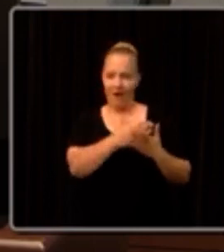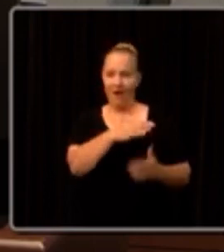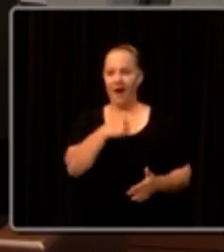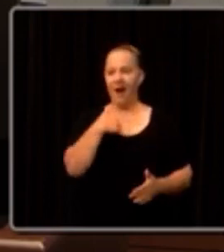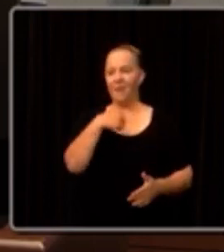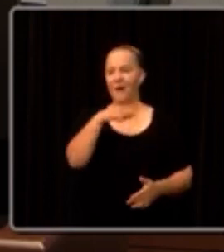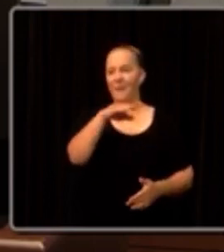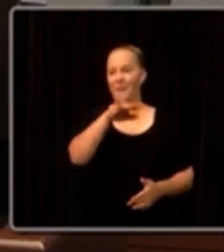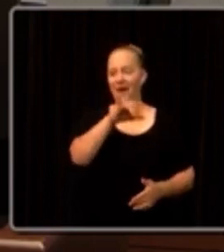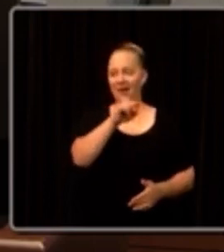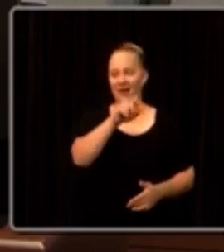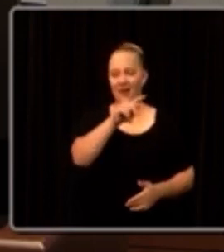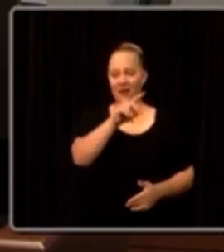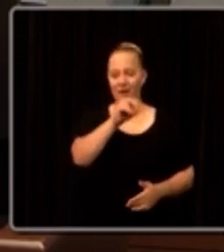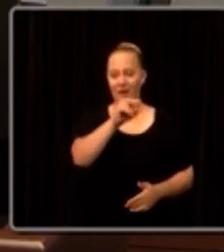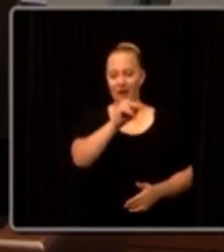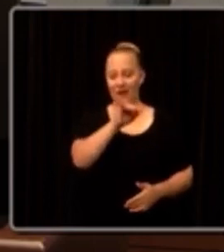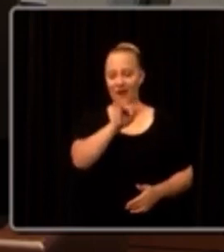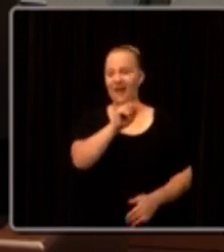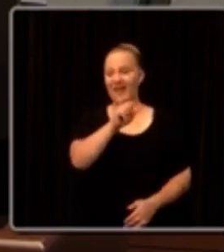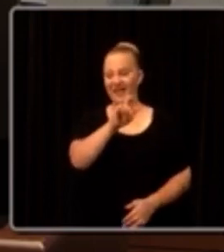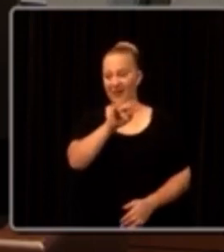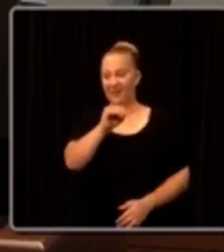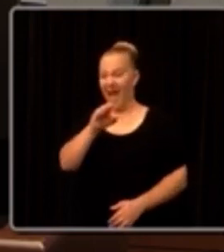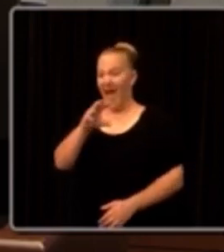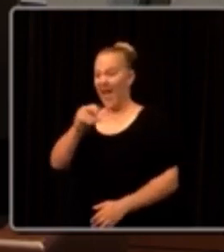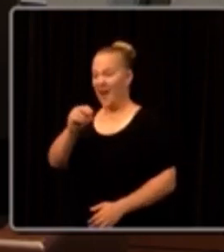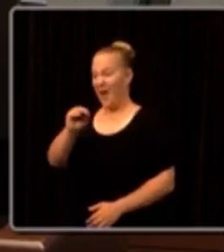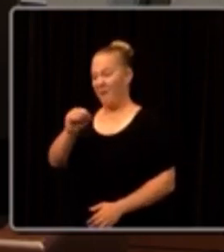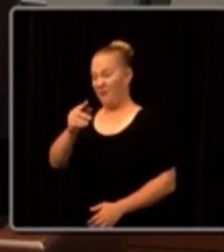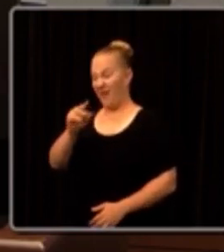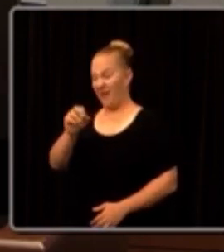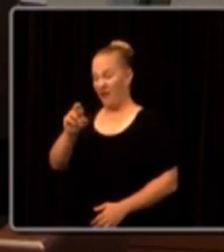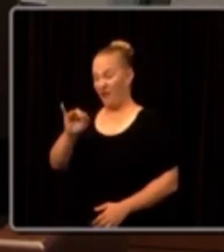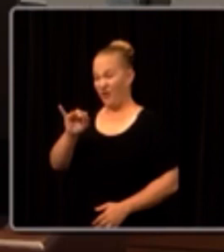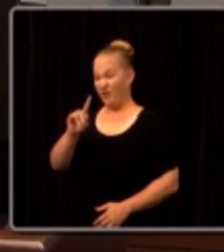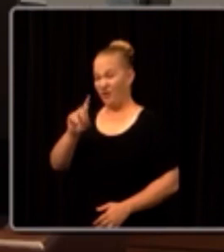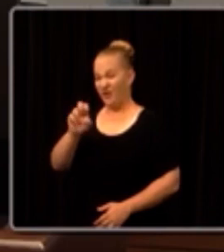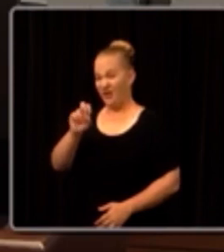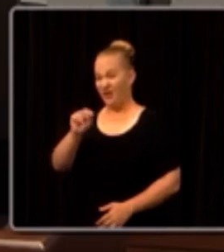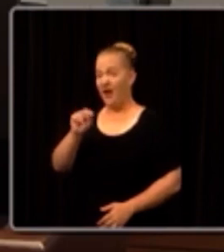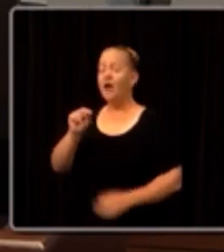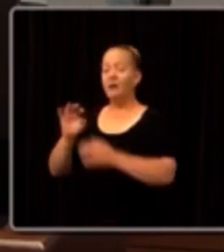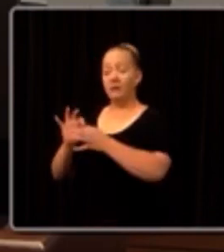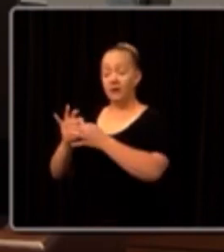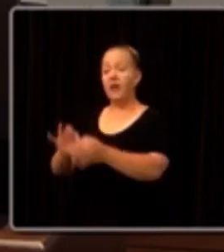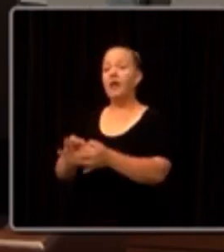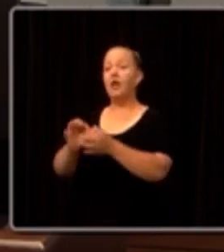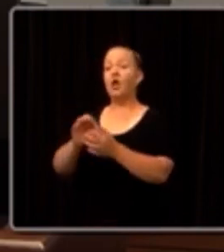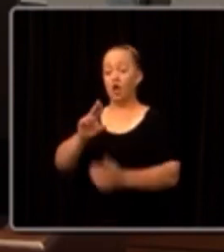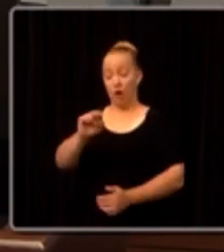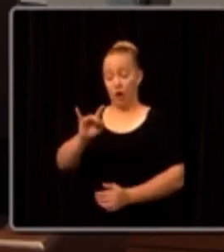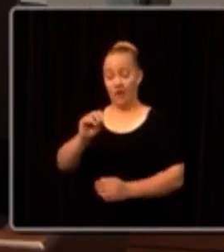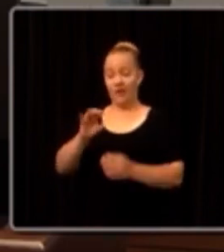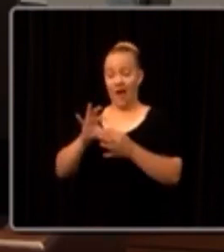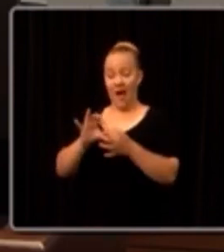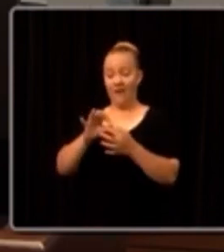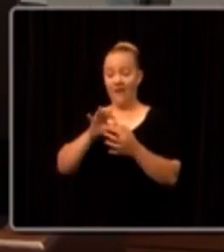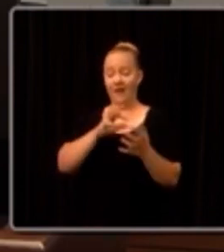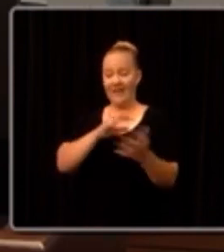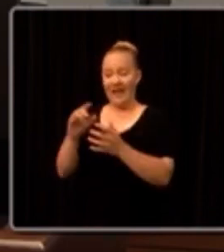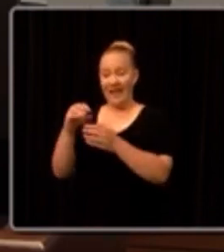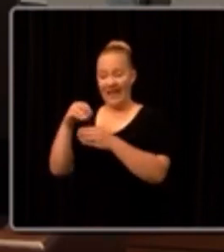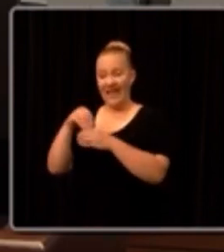Tanya Sims and Maggie Richardson are here tonight to provide you with some background information on the units of study in writing. As